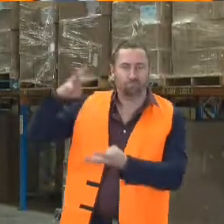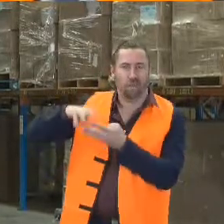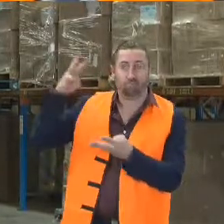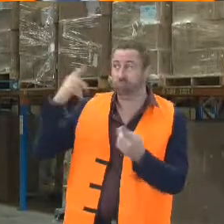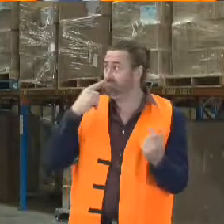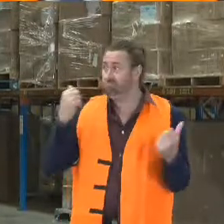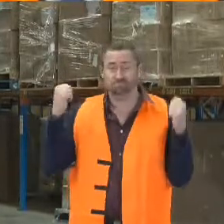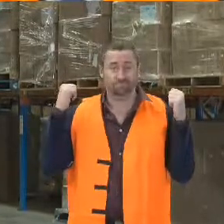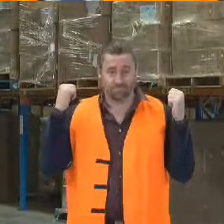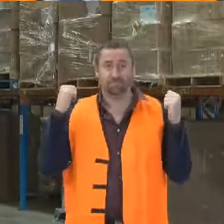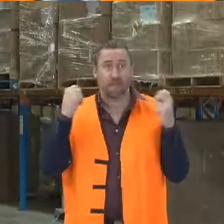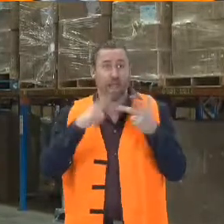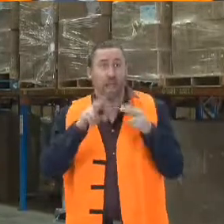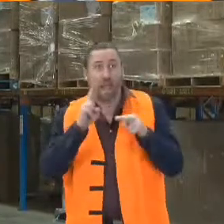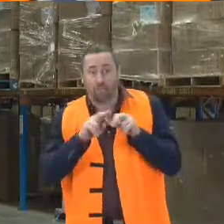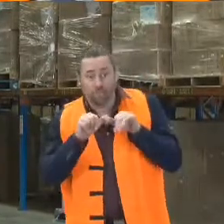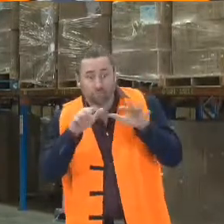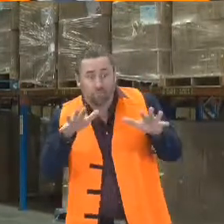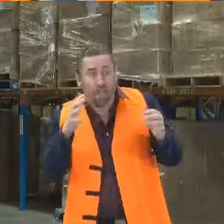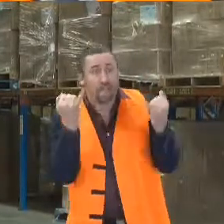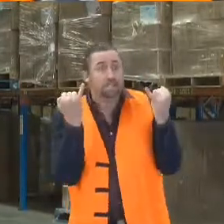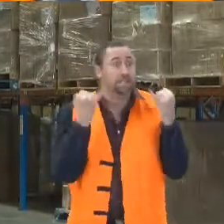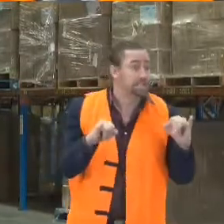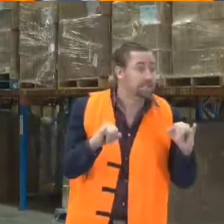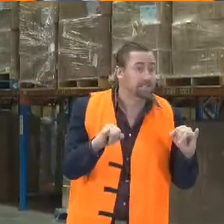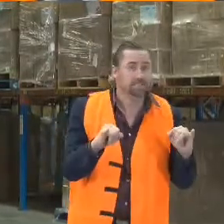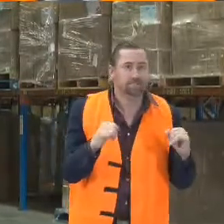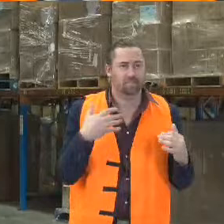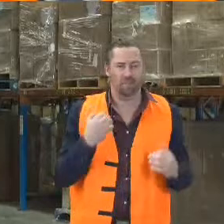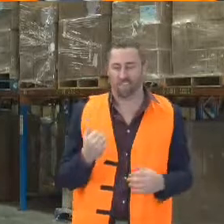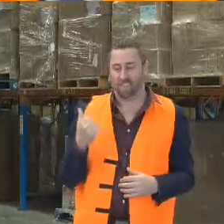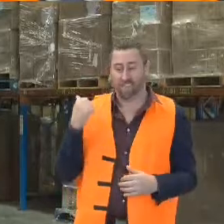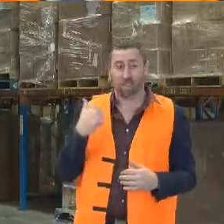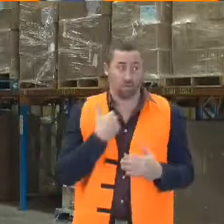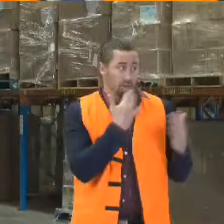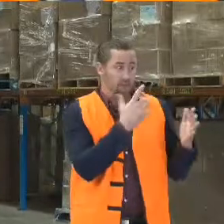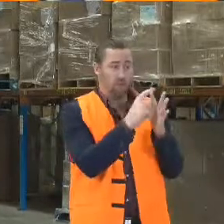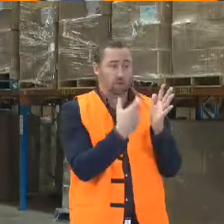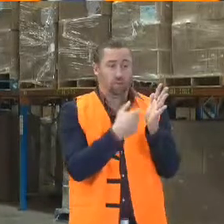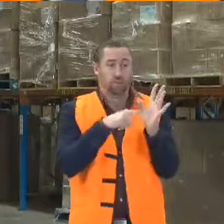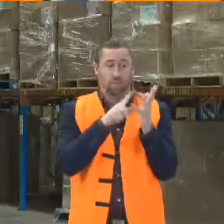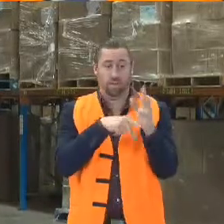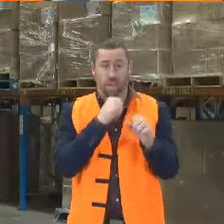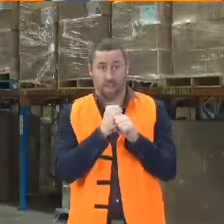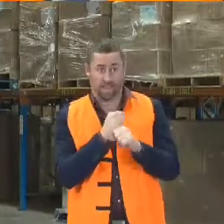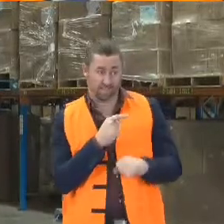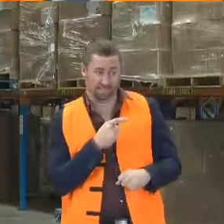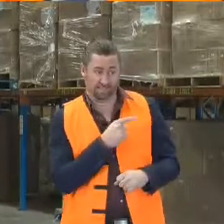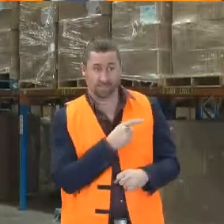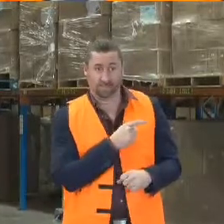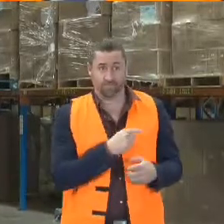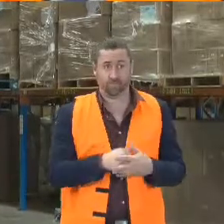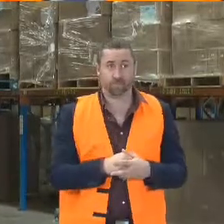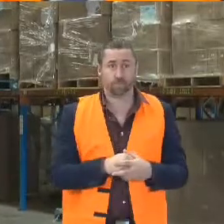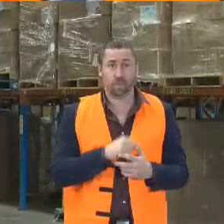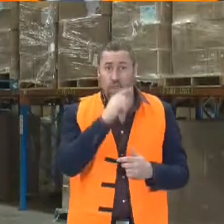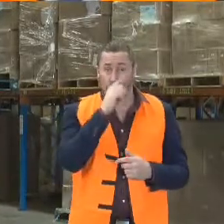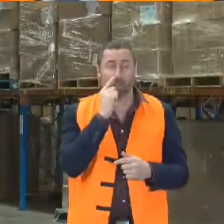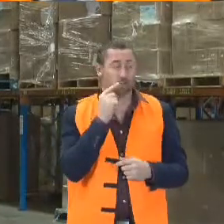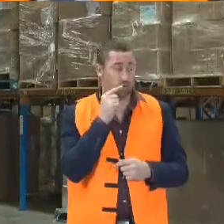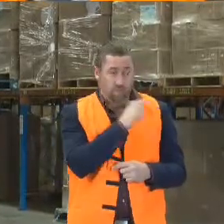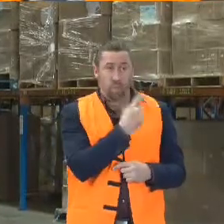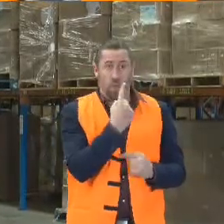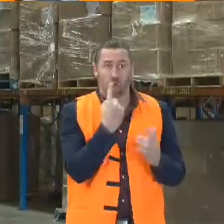an outbreak. And from the outset, can I thank Dr. Young, because Dr. Young was preparing and